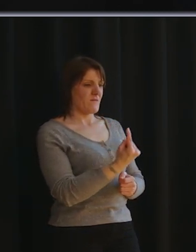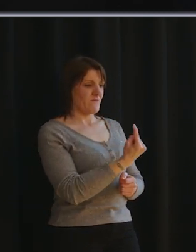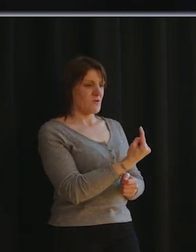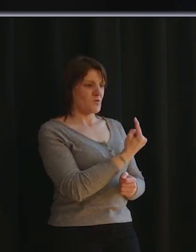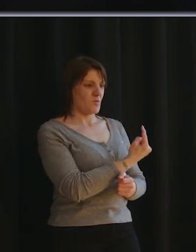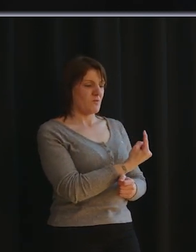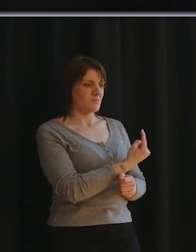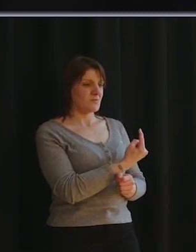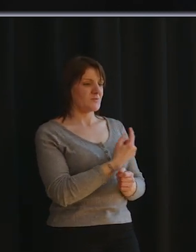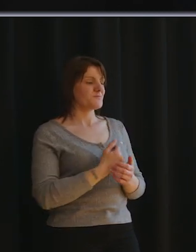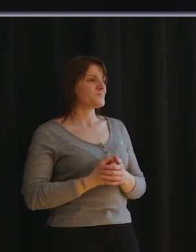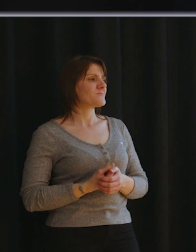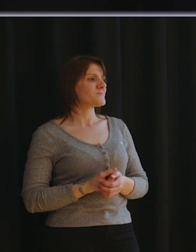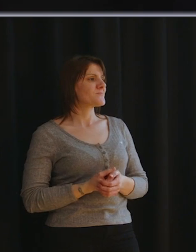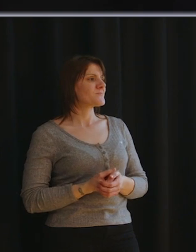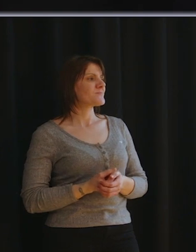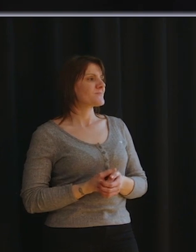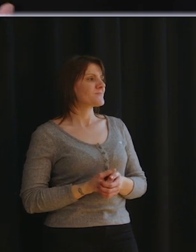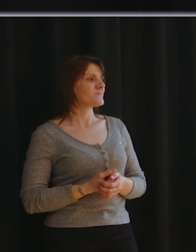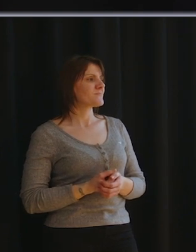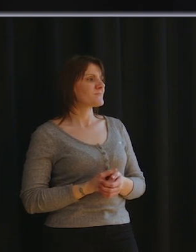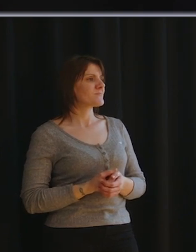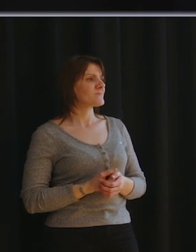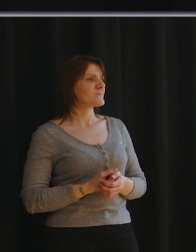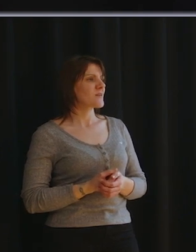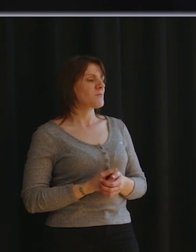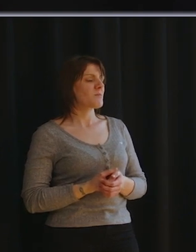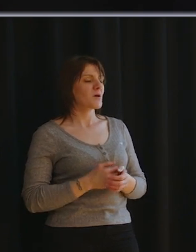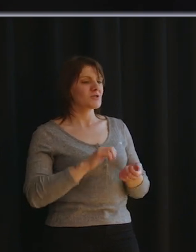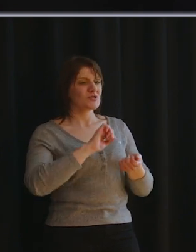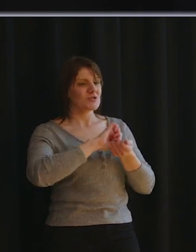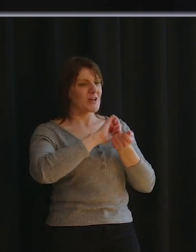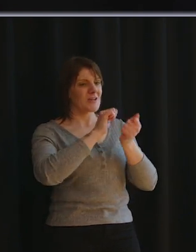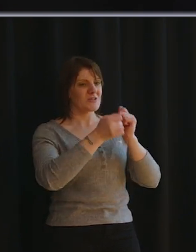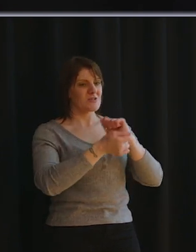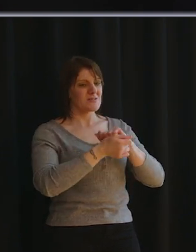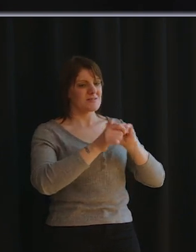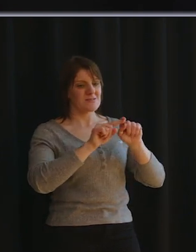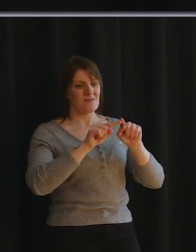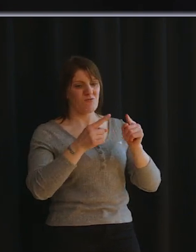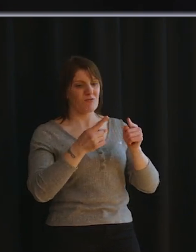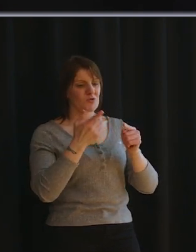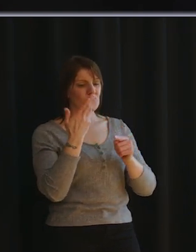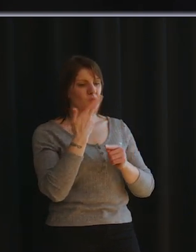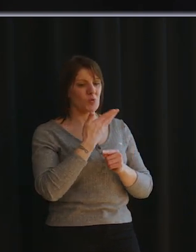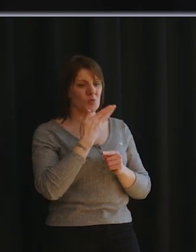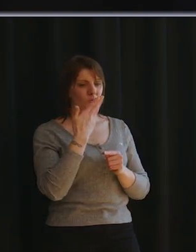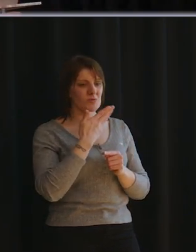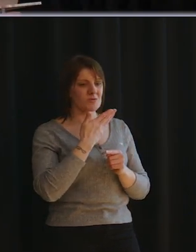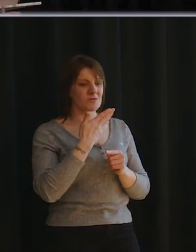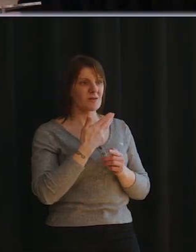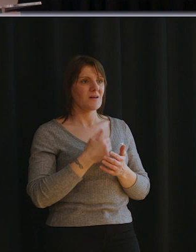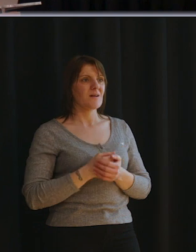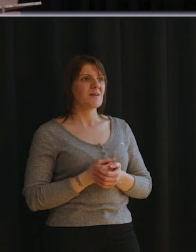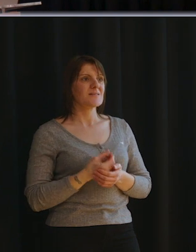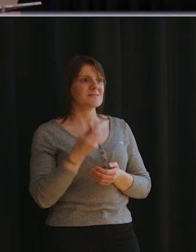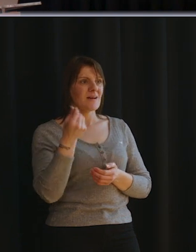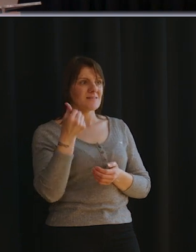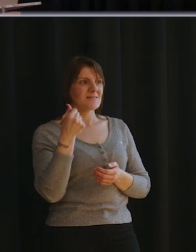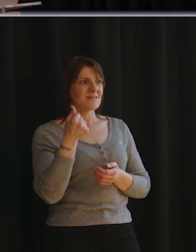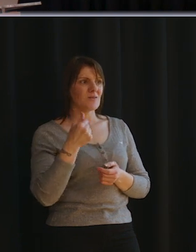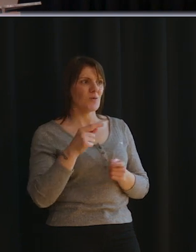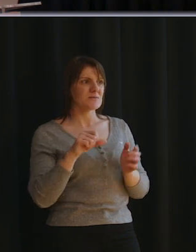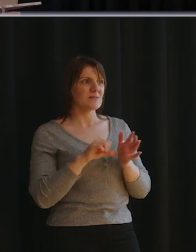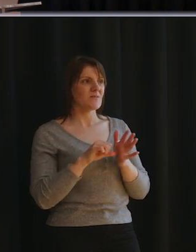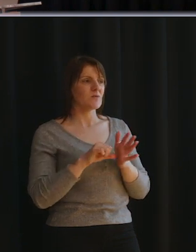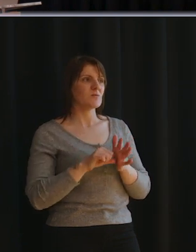demand avoidance, but transitions are quite often a core one. Sorry, young. I was only going